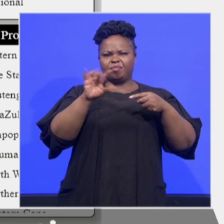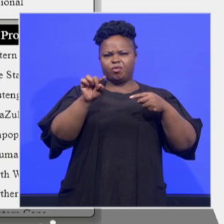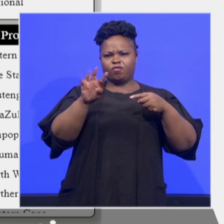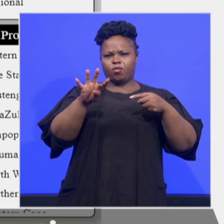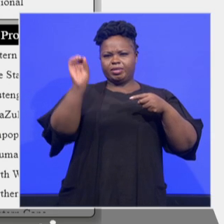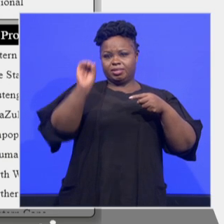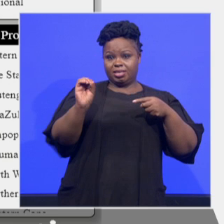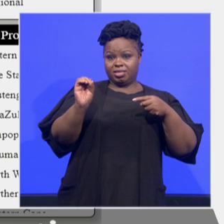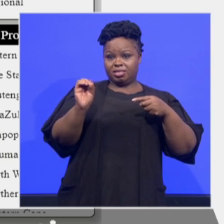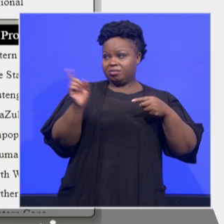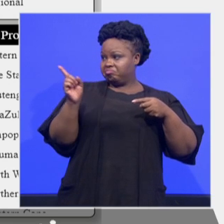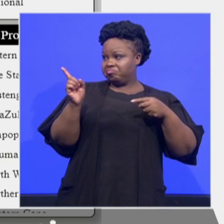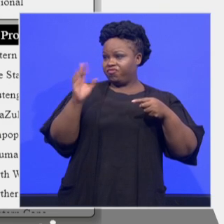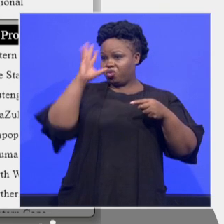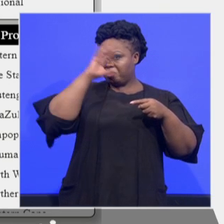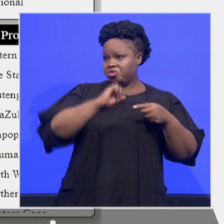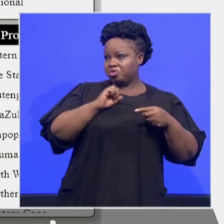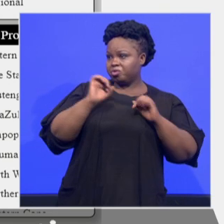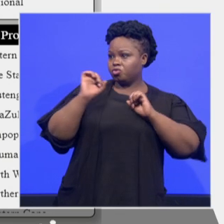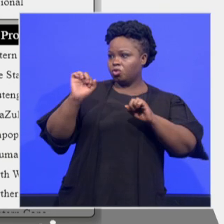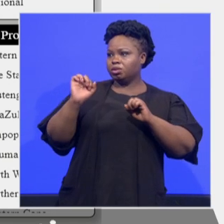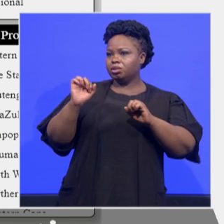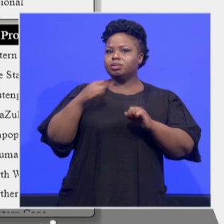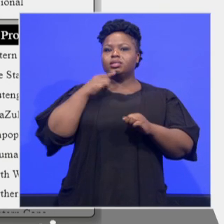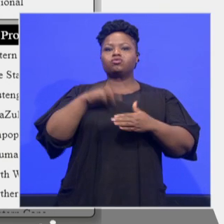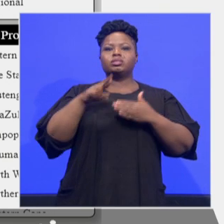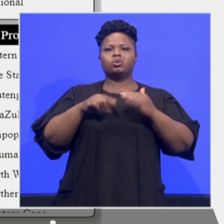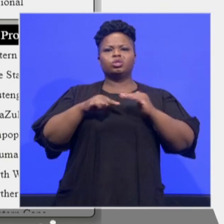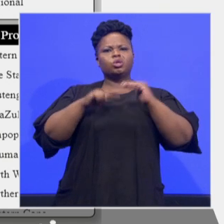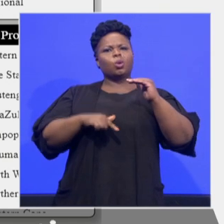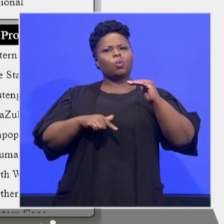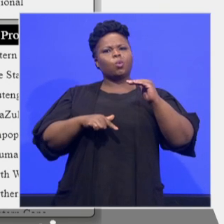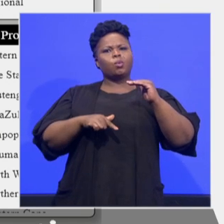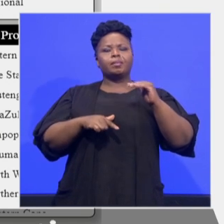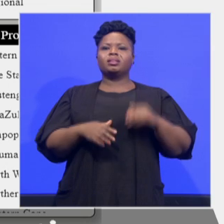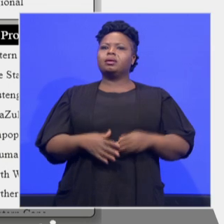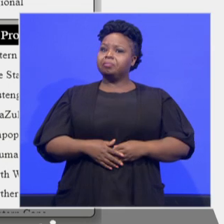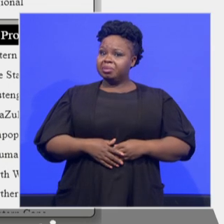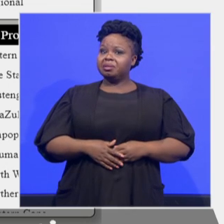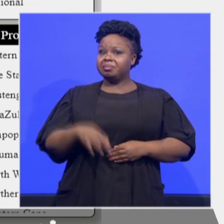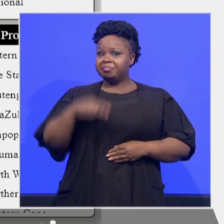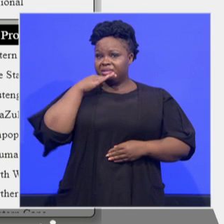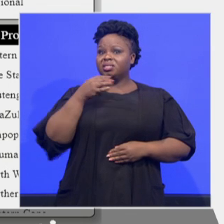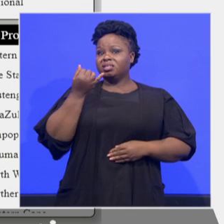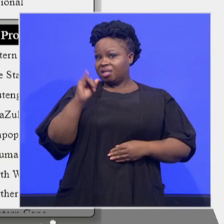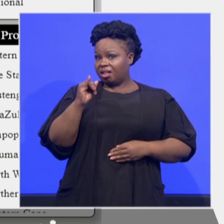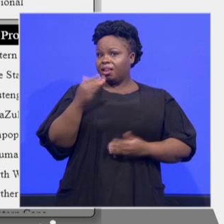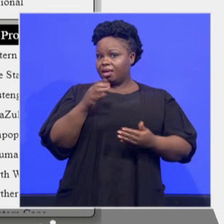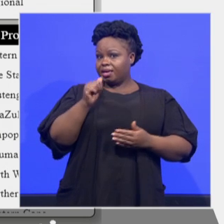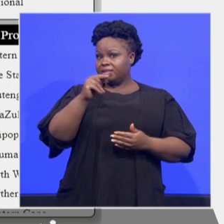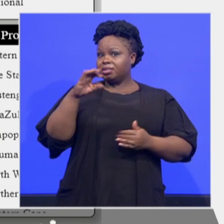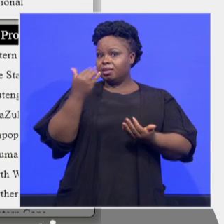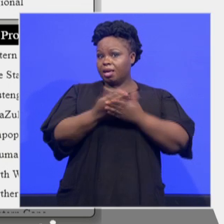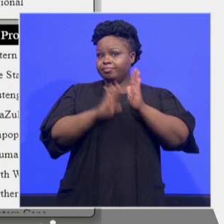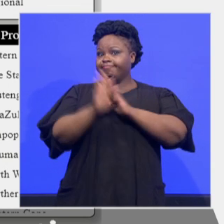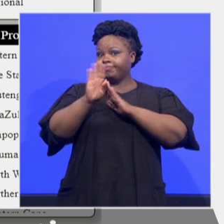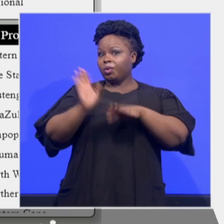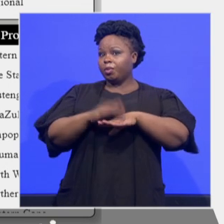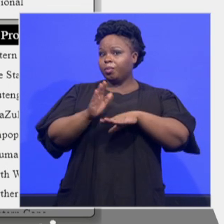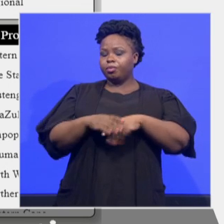35.4% according to your prediction. The actual result is lower than what you predicted, so it means that the ANC could still potentially pick up quite a bit.